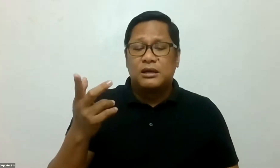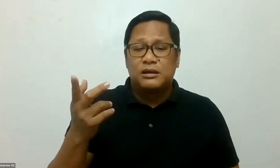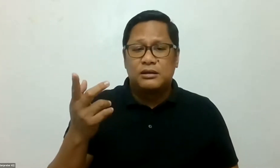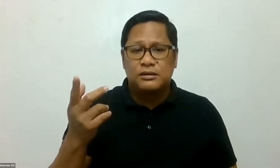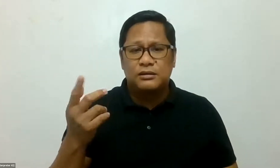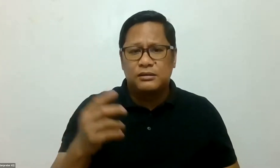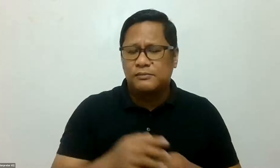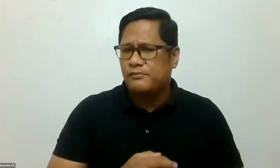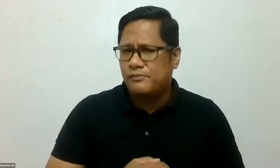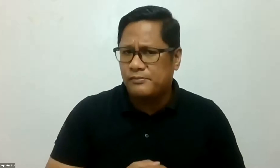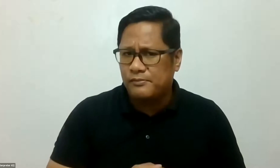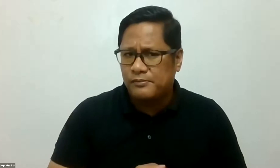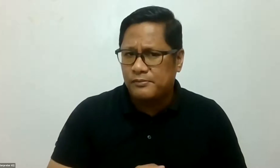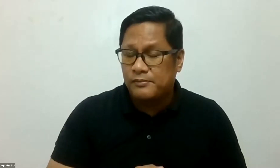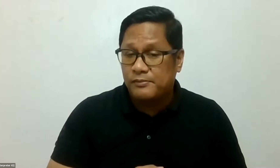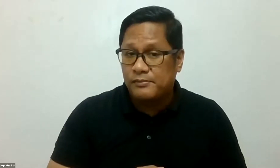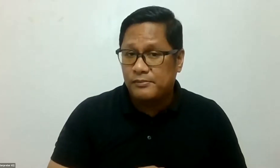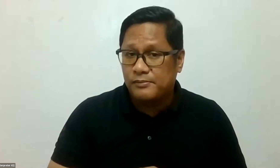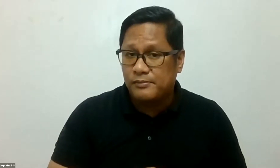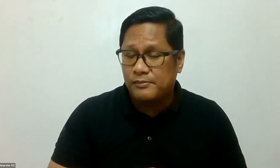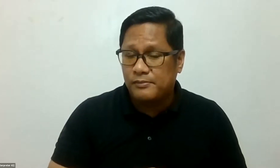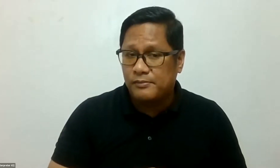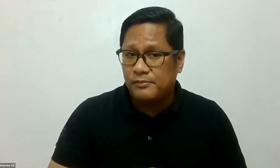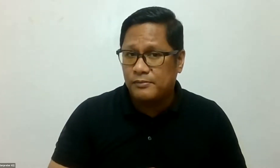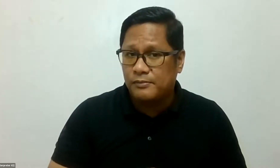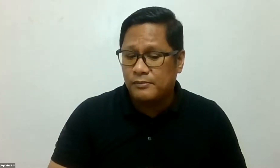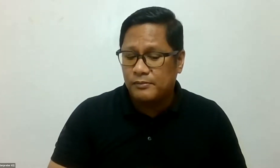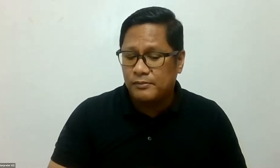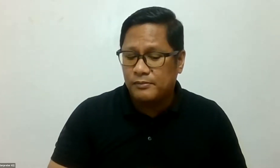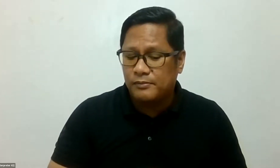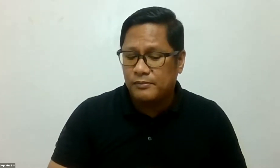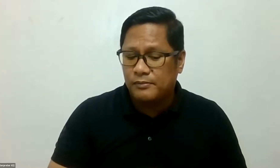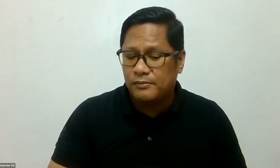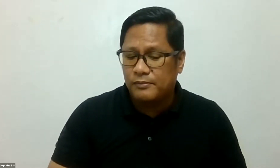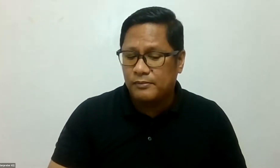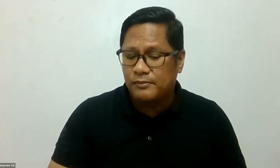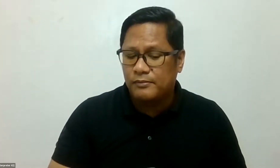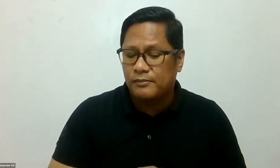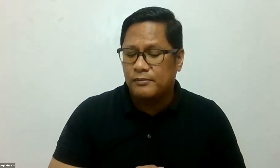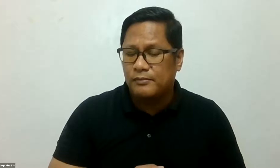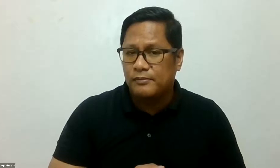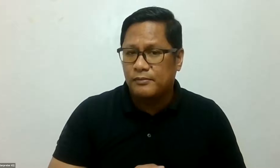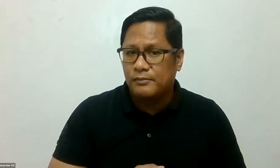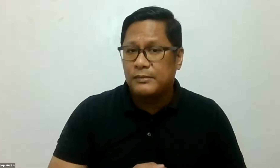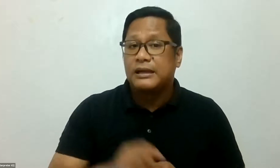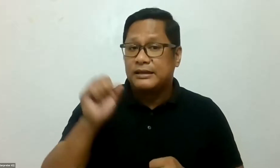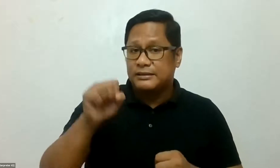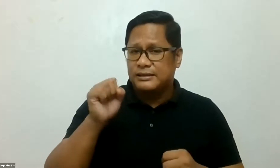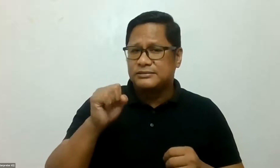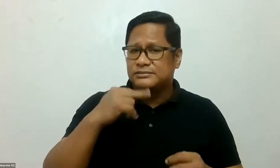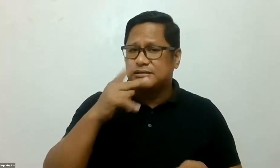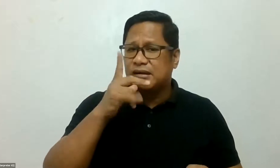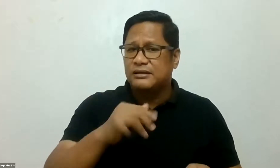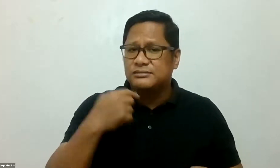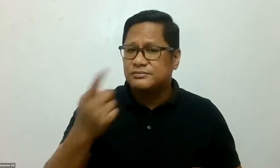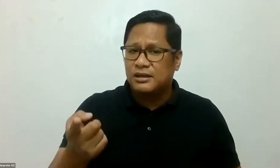since 1991. And in a sense, that's unfortunately, I think it has not